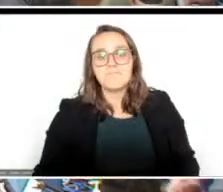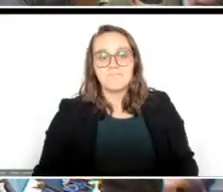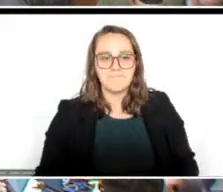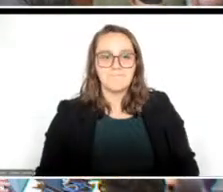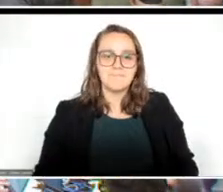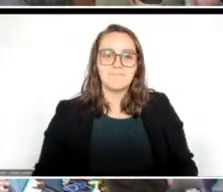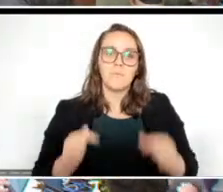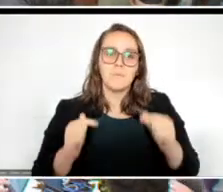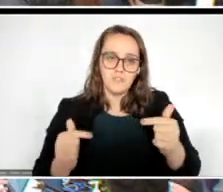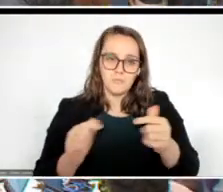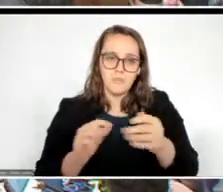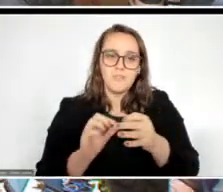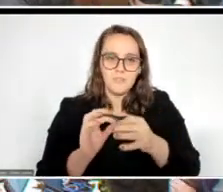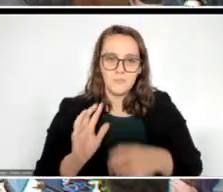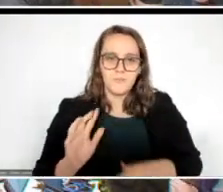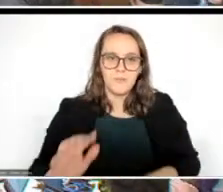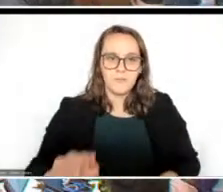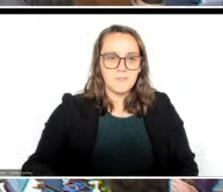Gentlewoman yields back.